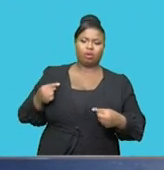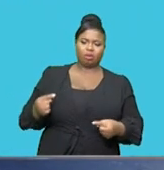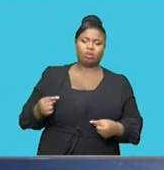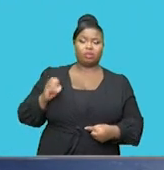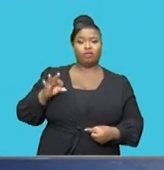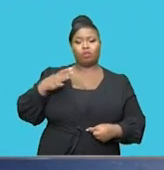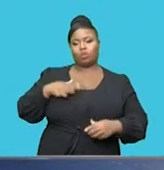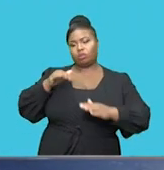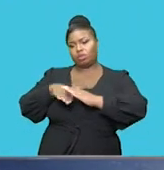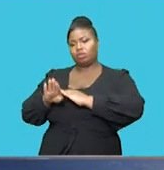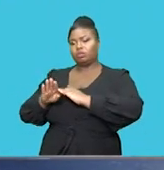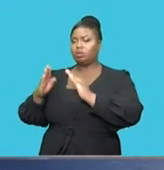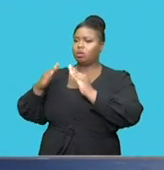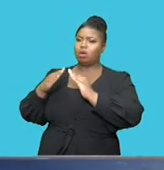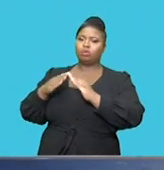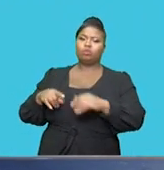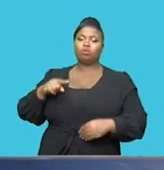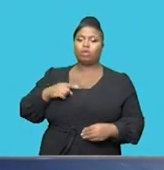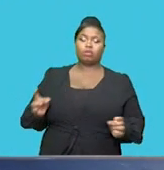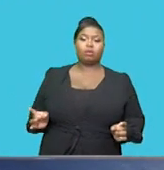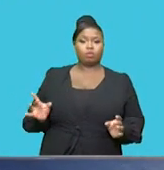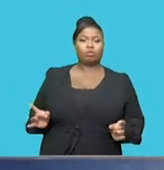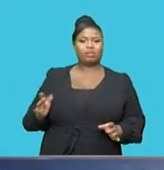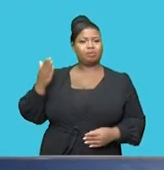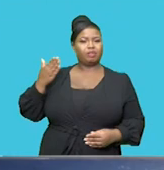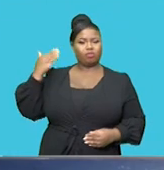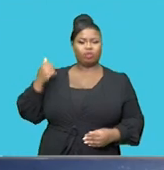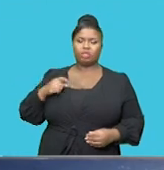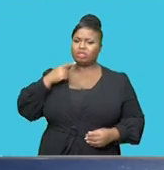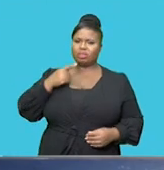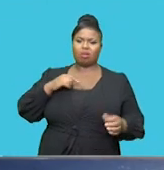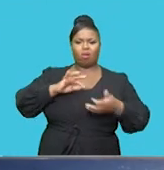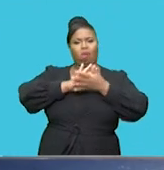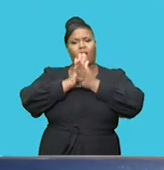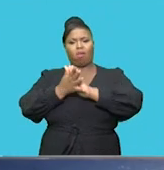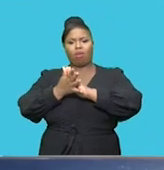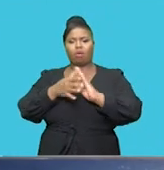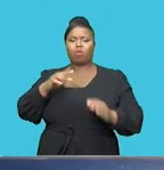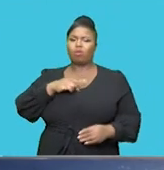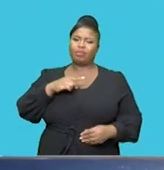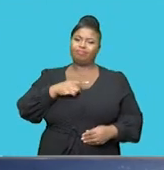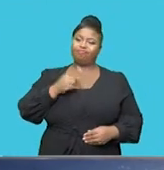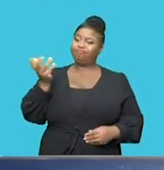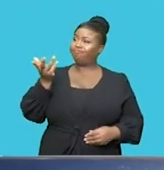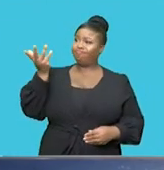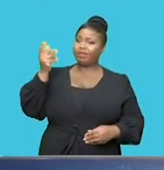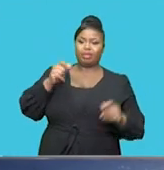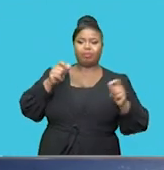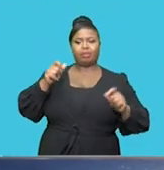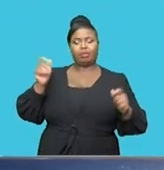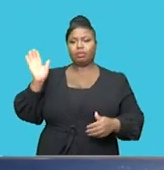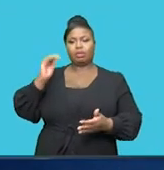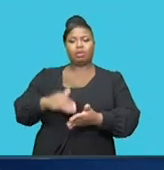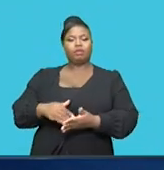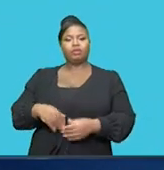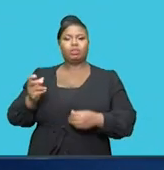get inside the house, because the wheelchair that she used to have, the one that was torn apart, there's some people, they just came